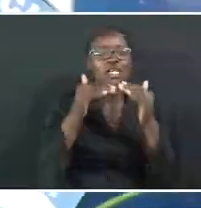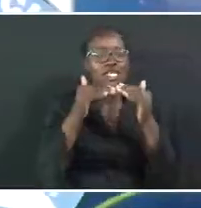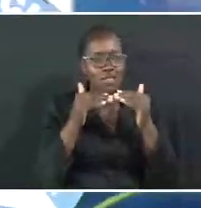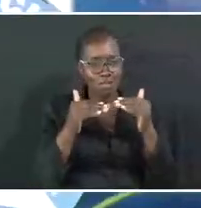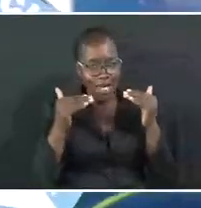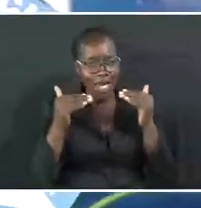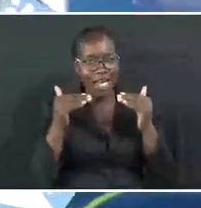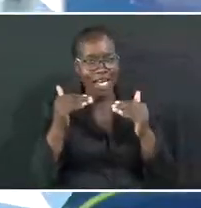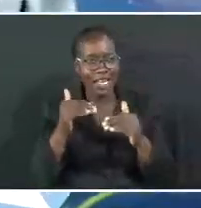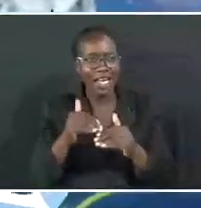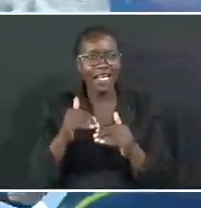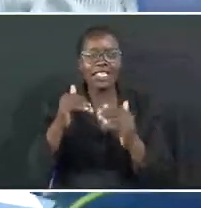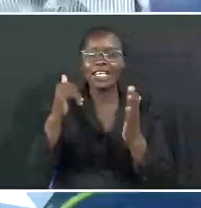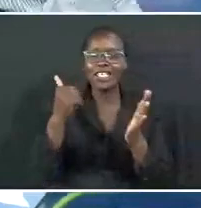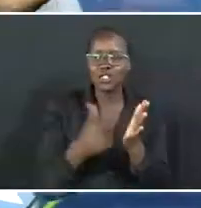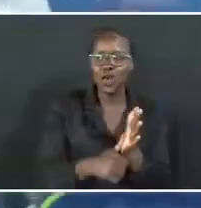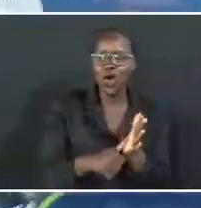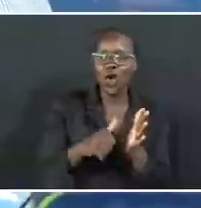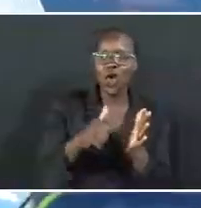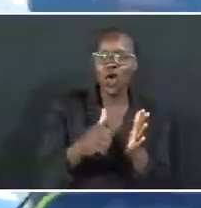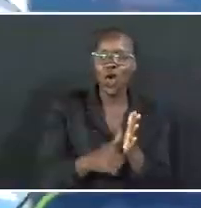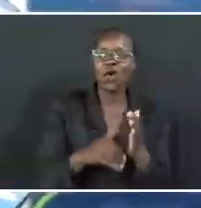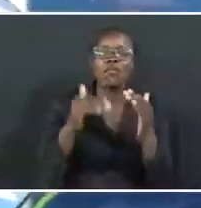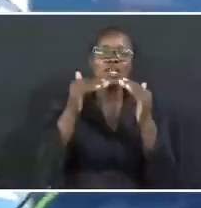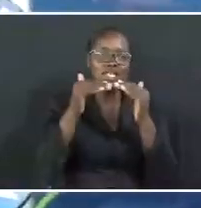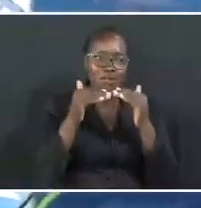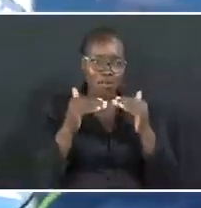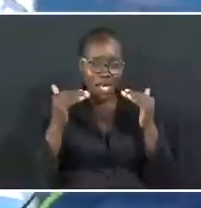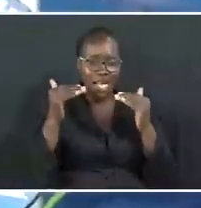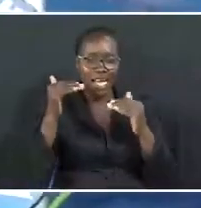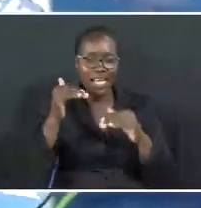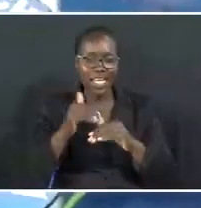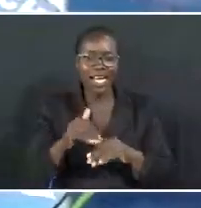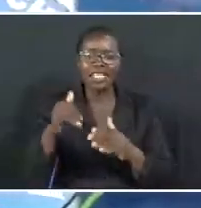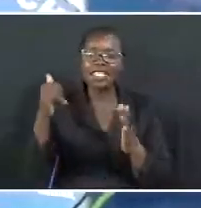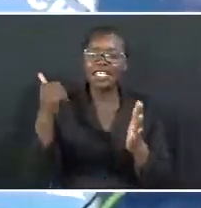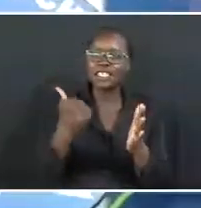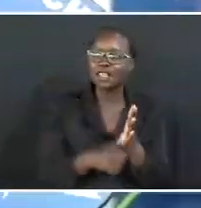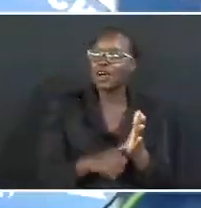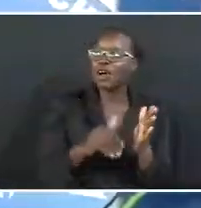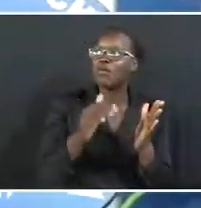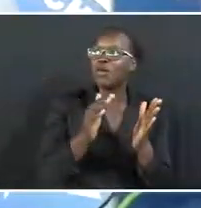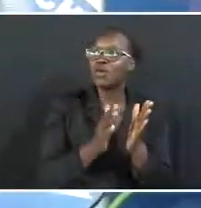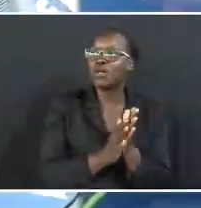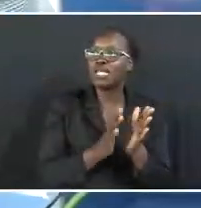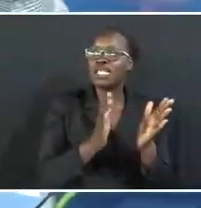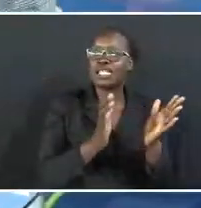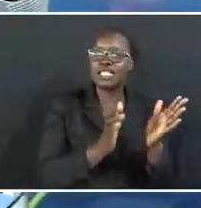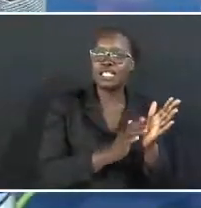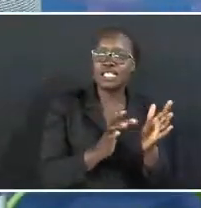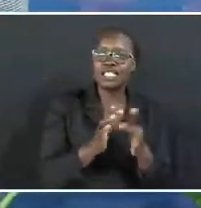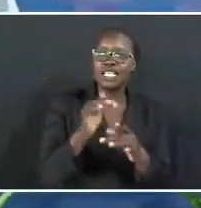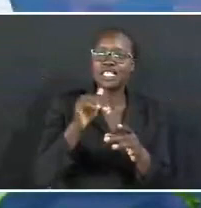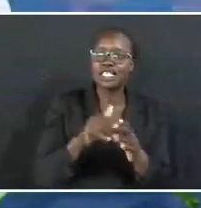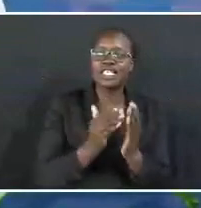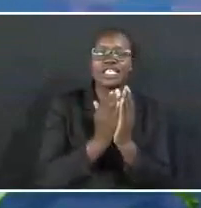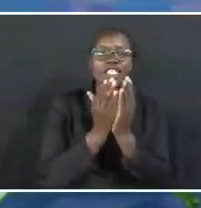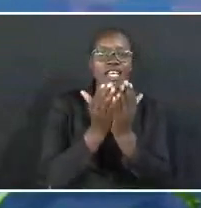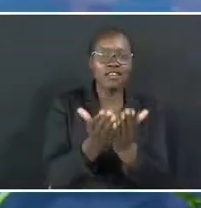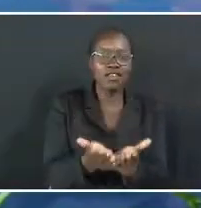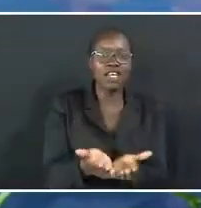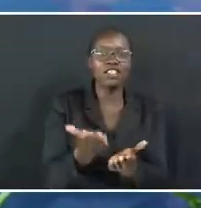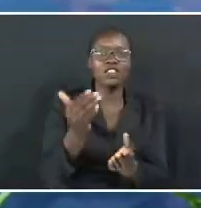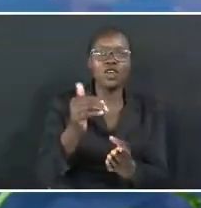storm. Smile at the storm. Smile at the storm. With Jesus